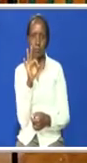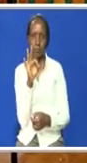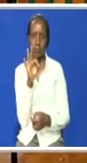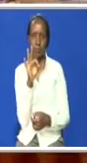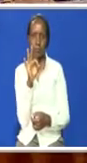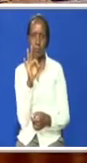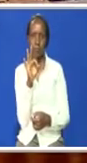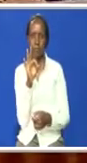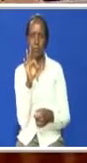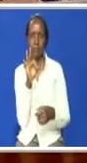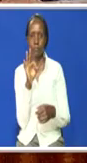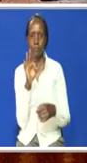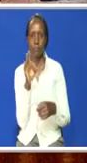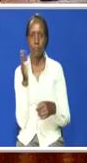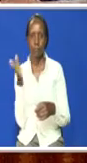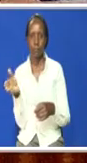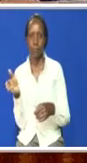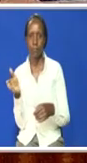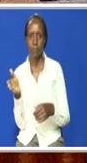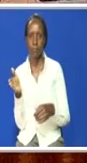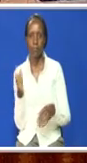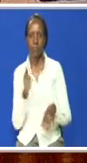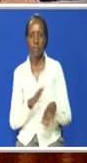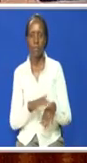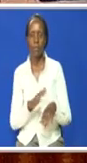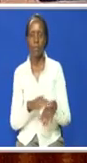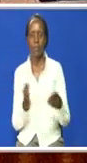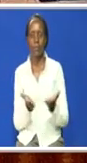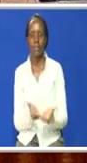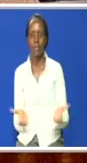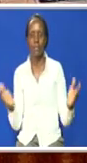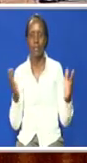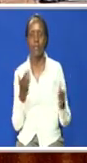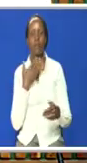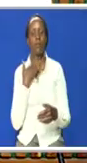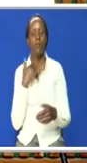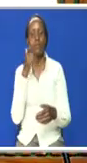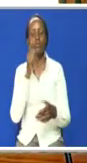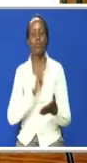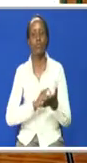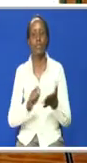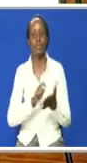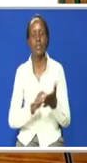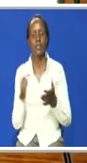my plate. I want you to write number 3.